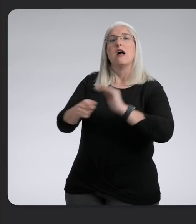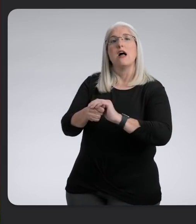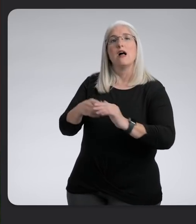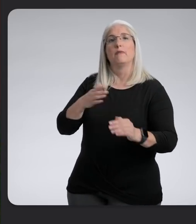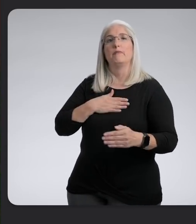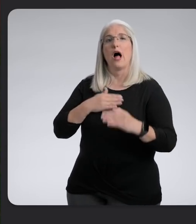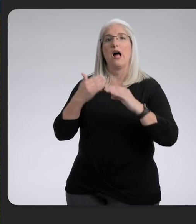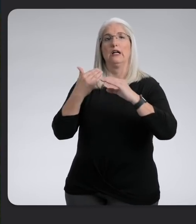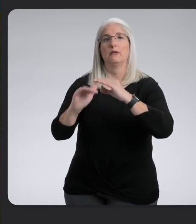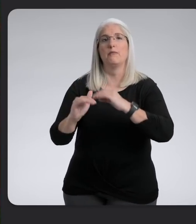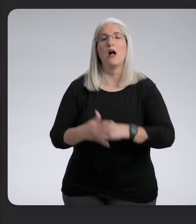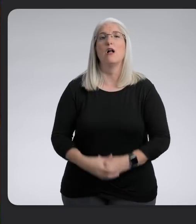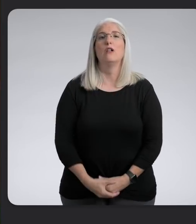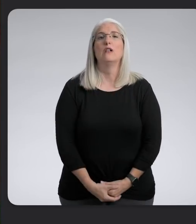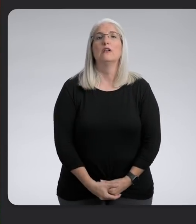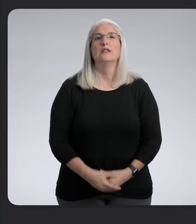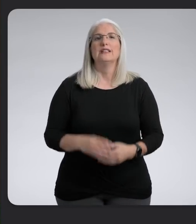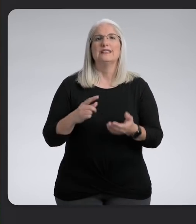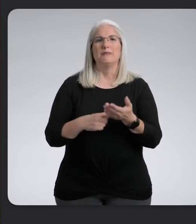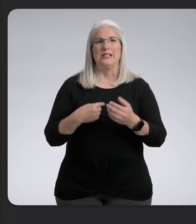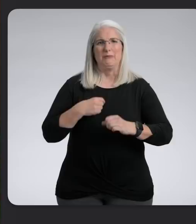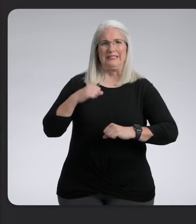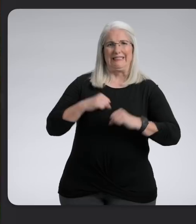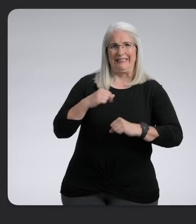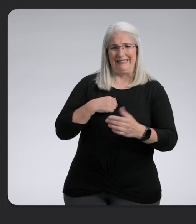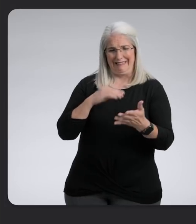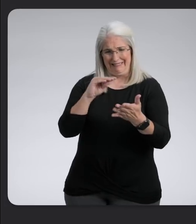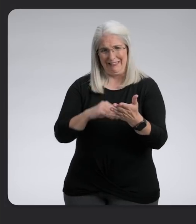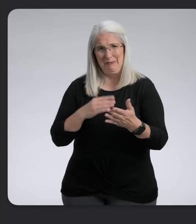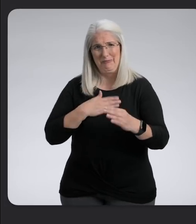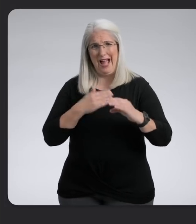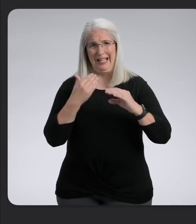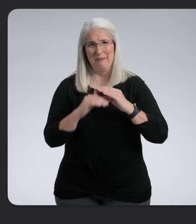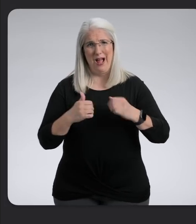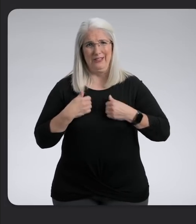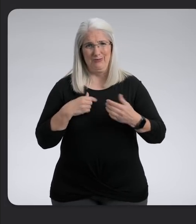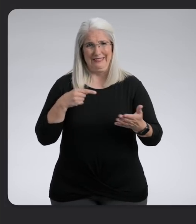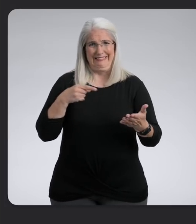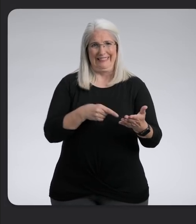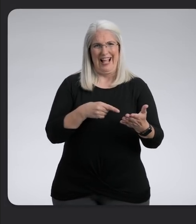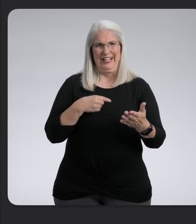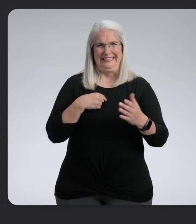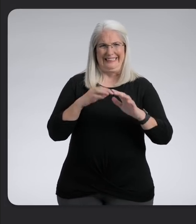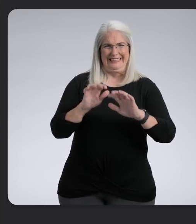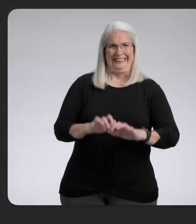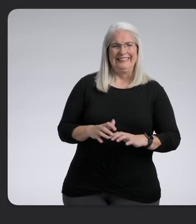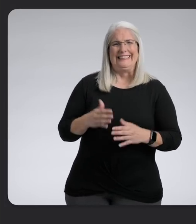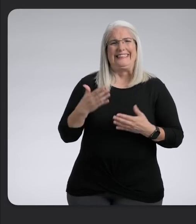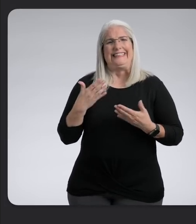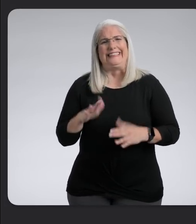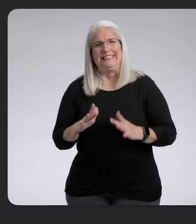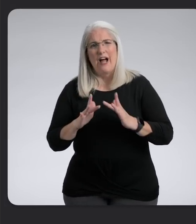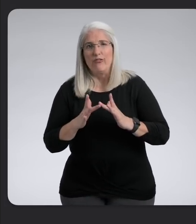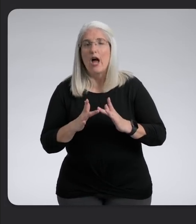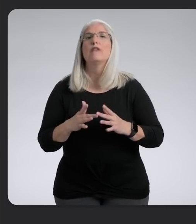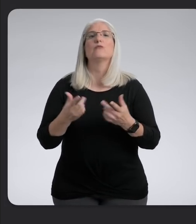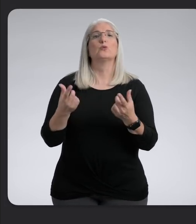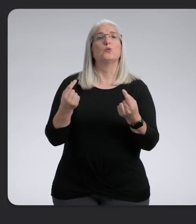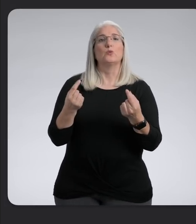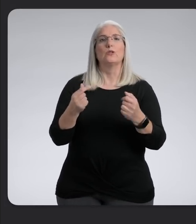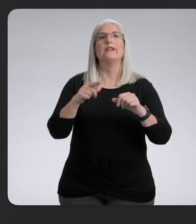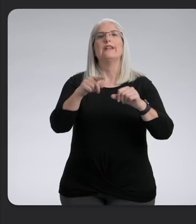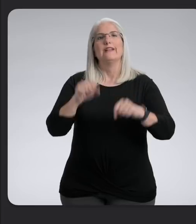all had moments when we've thought twice about sharing our personal email address, like when we're filling out a form on the web. With Hide My Email, you can share a